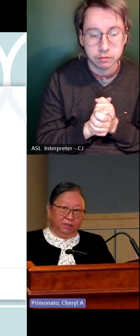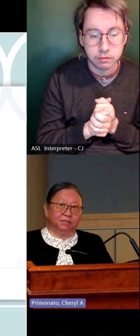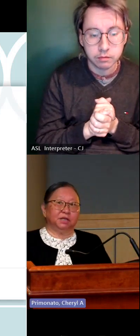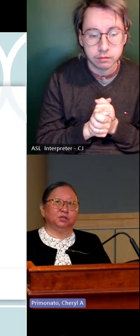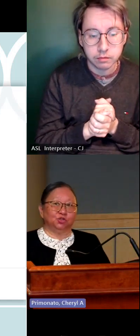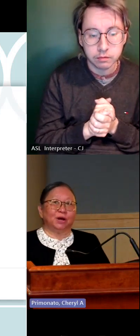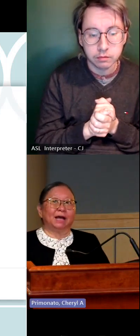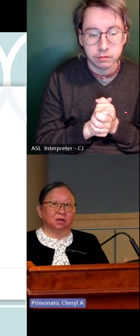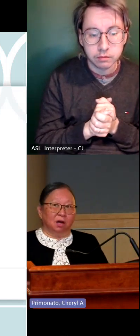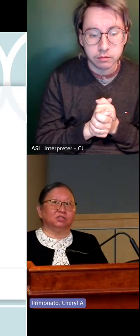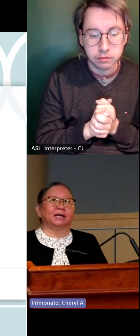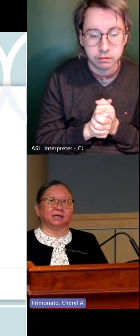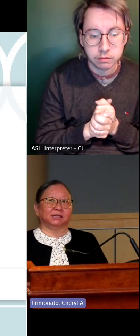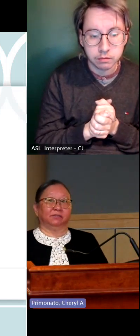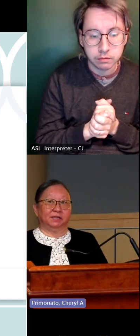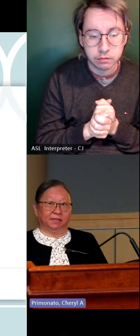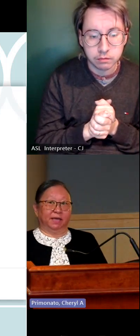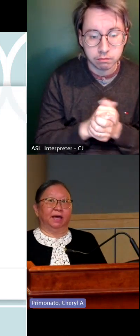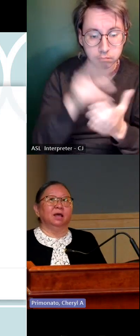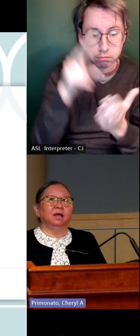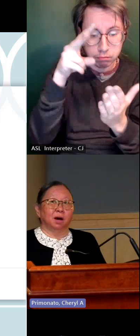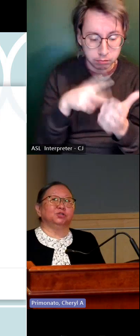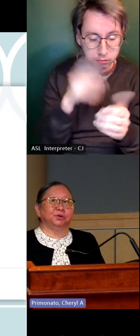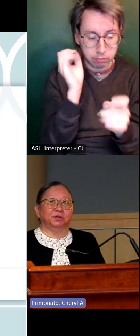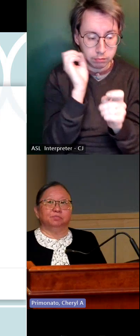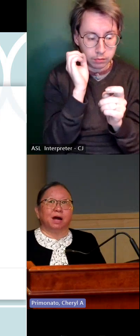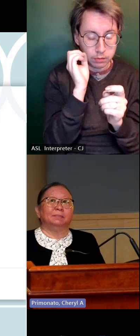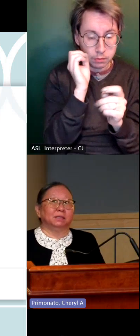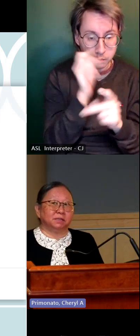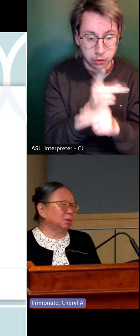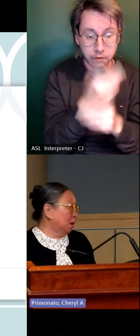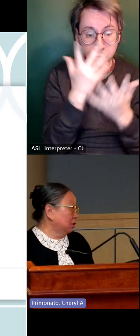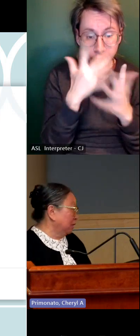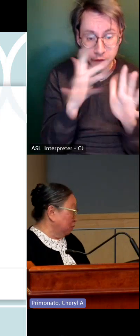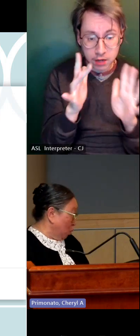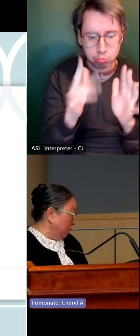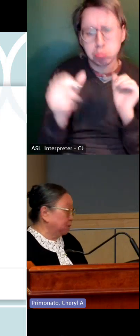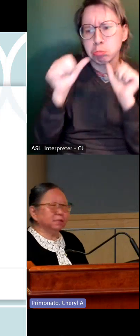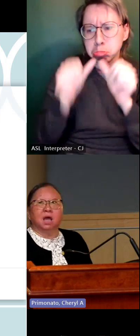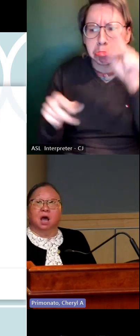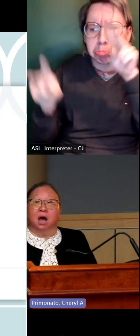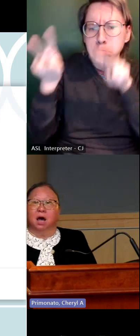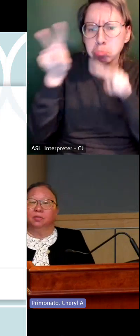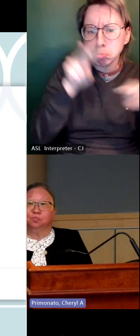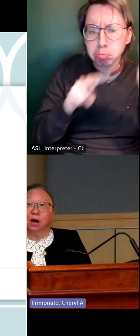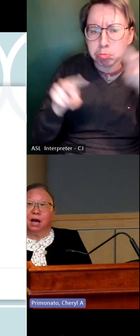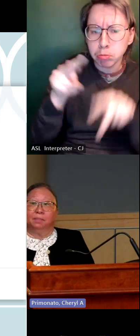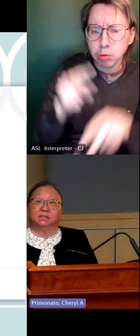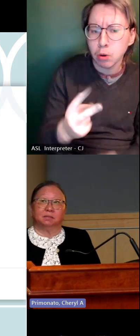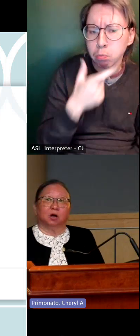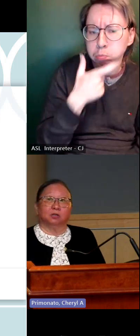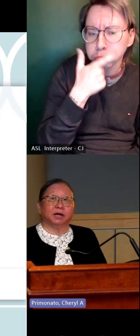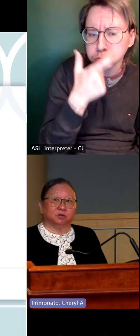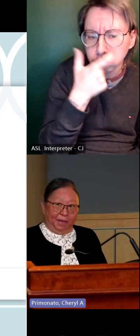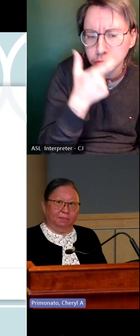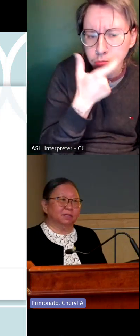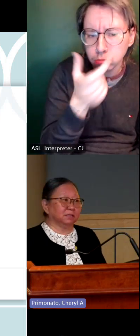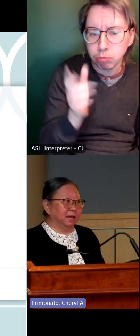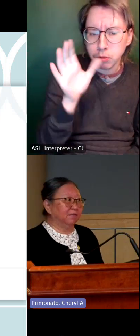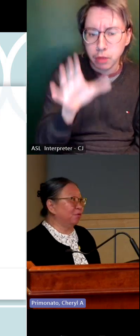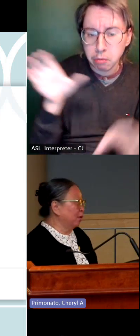Then we continue to track the contract activities again, monitoring the prime and subcontractor awards. The prime and